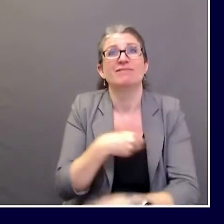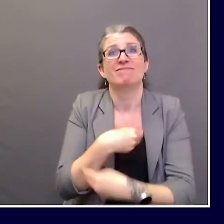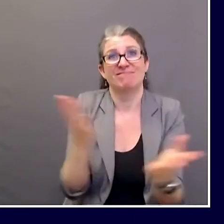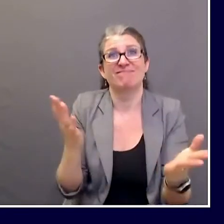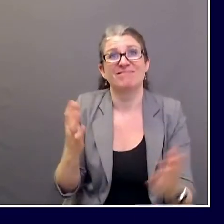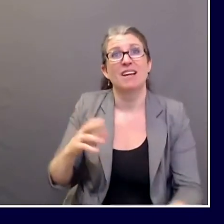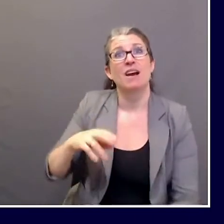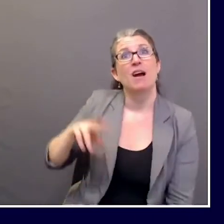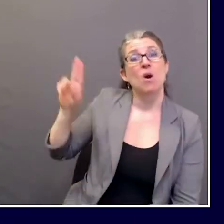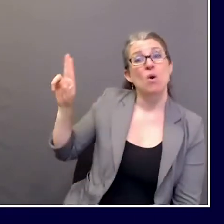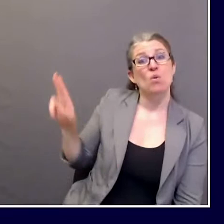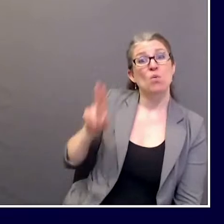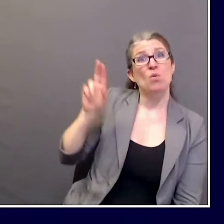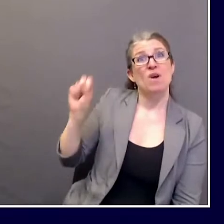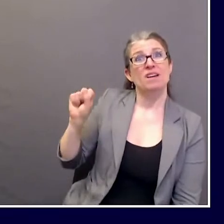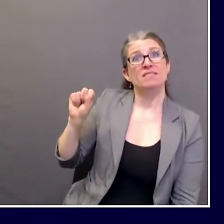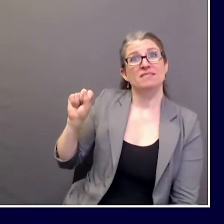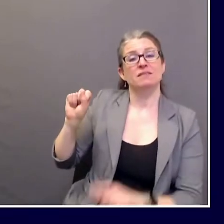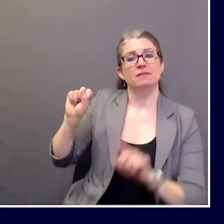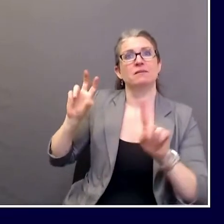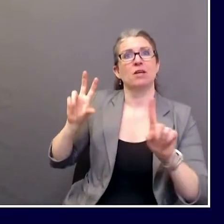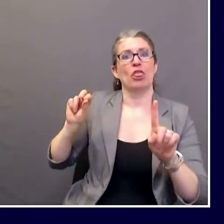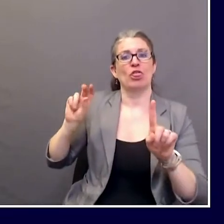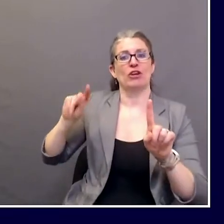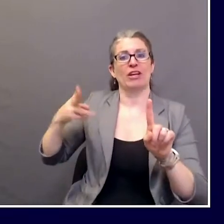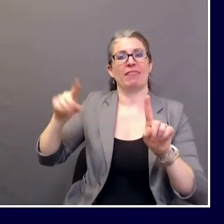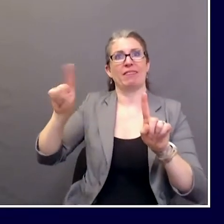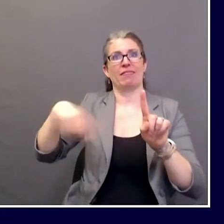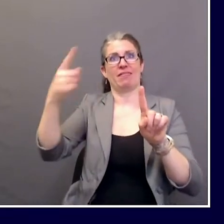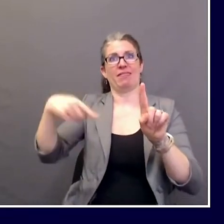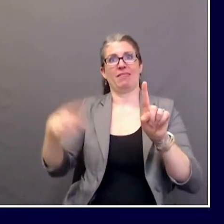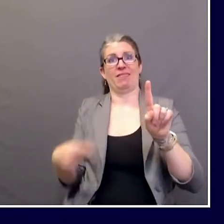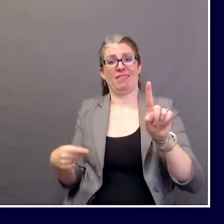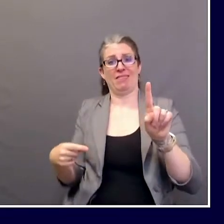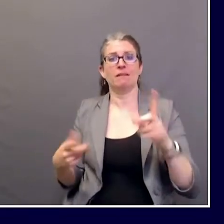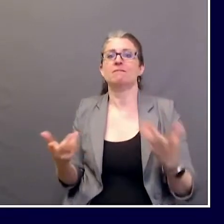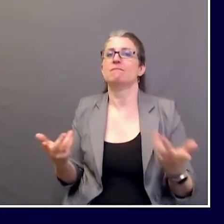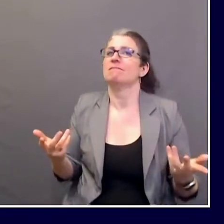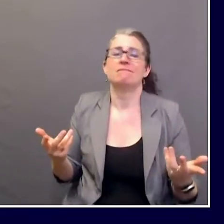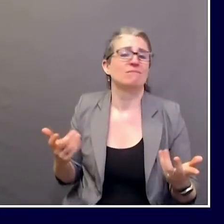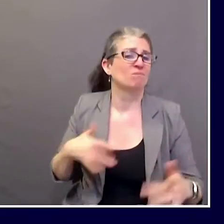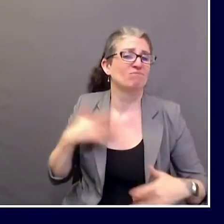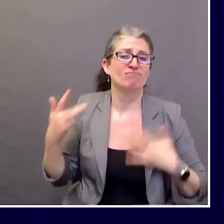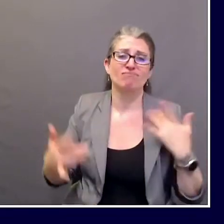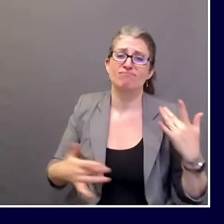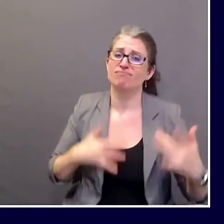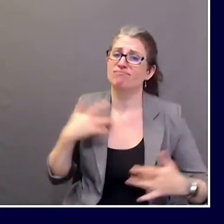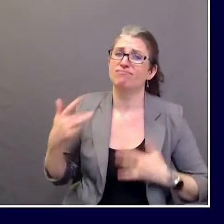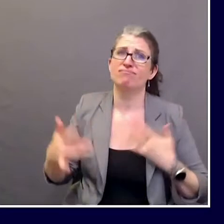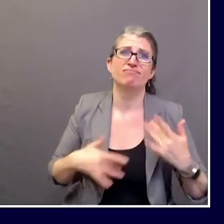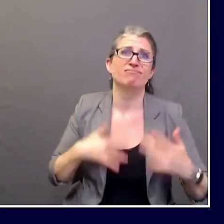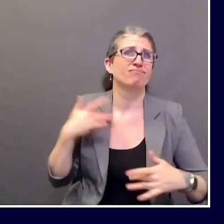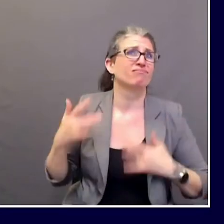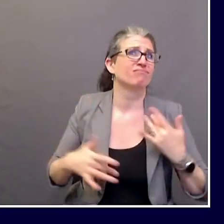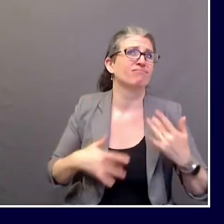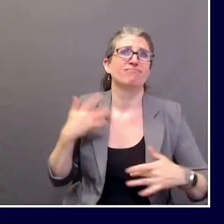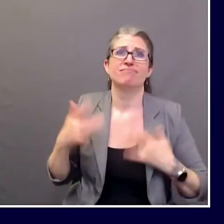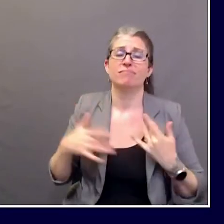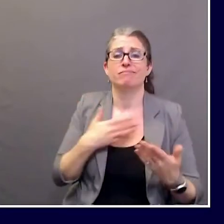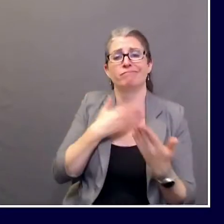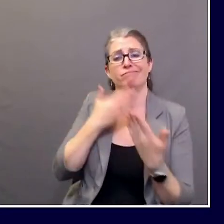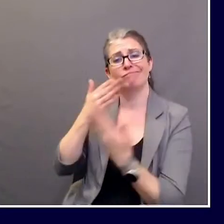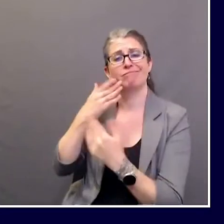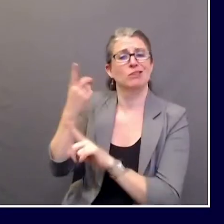for your continued candor. You know, when I was a little kid, when we first got a television, a black and white television, there was a show